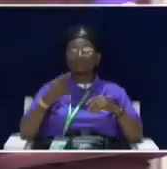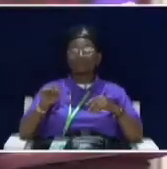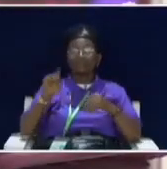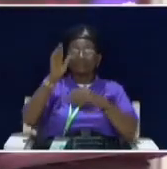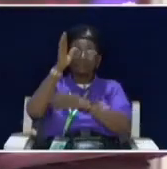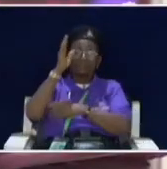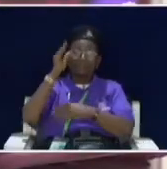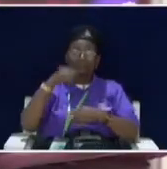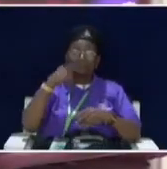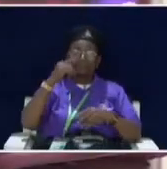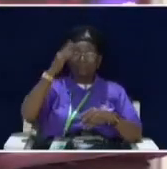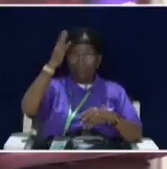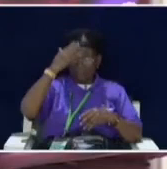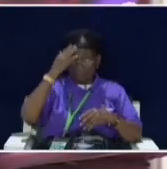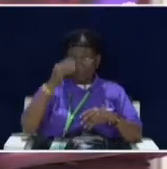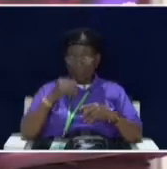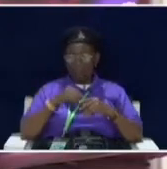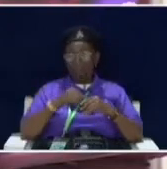knows